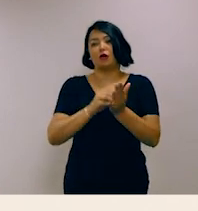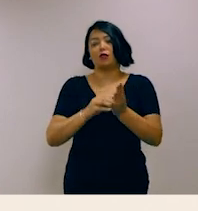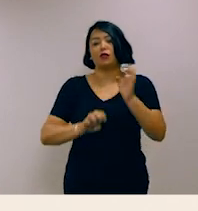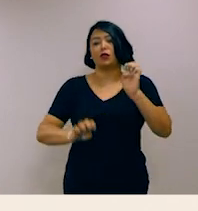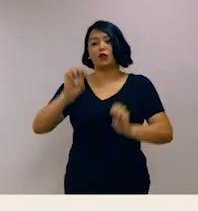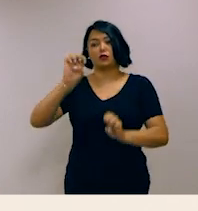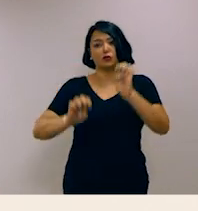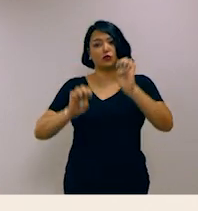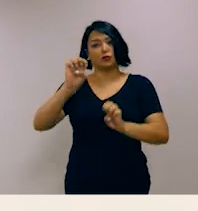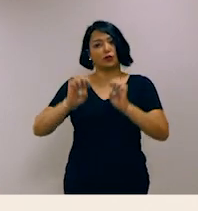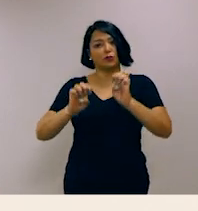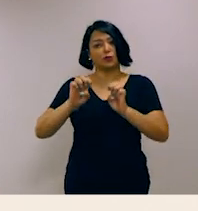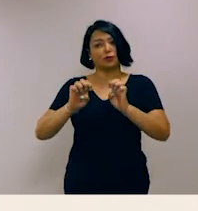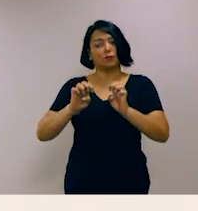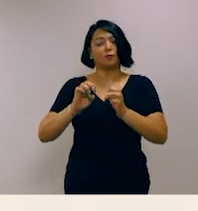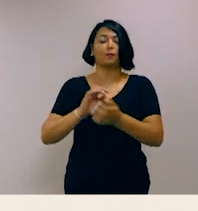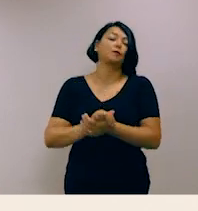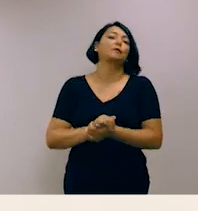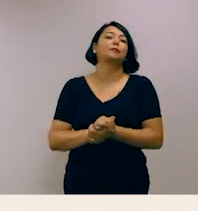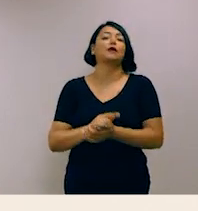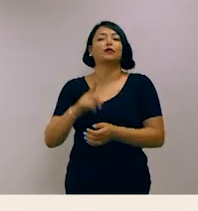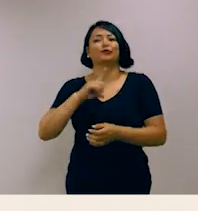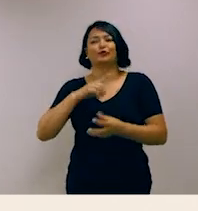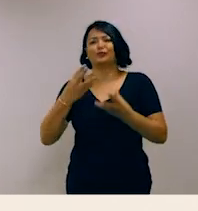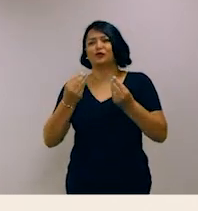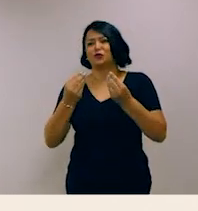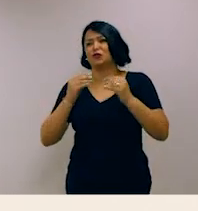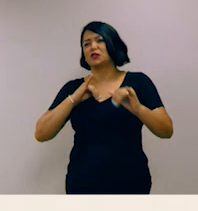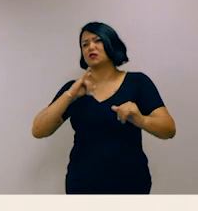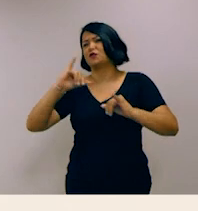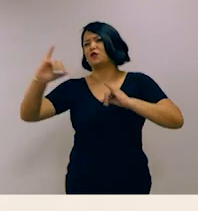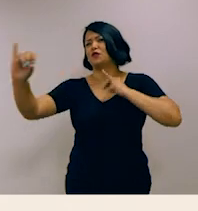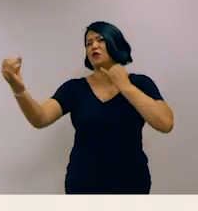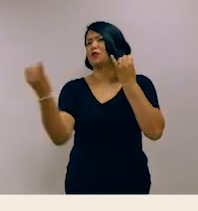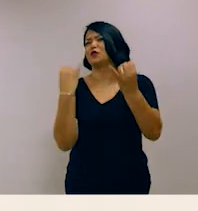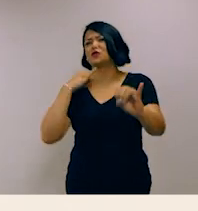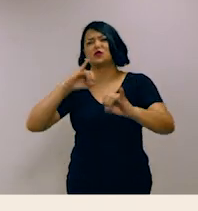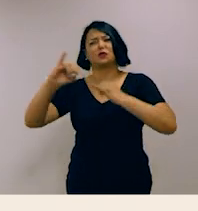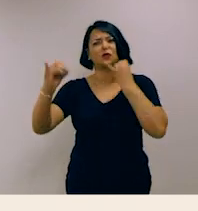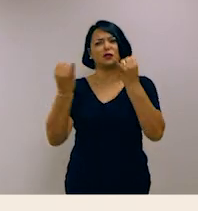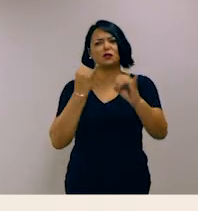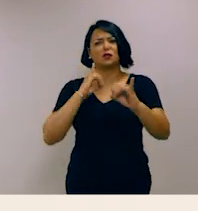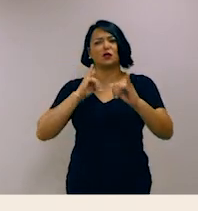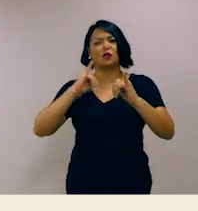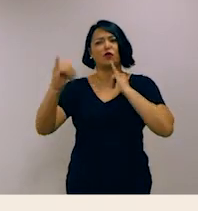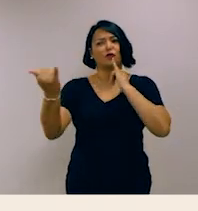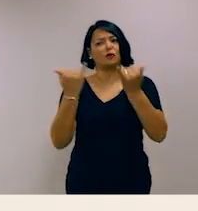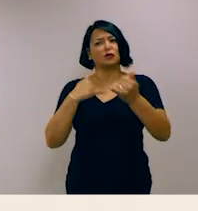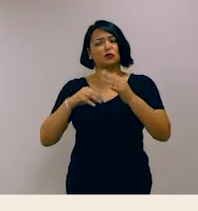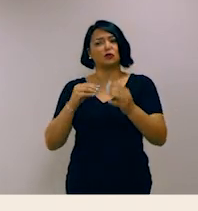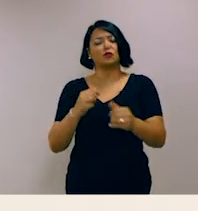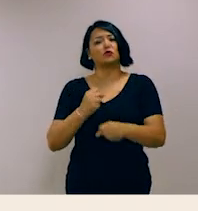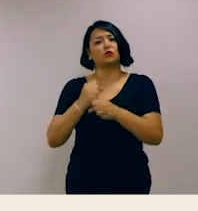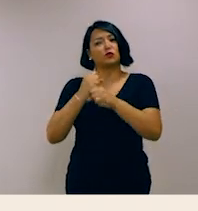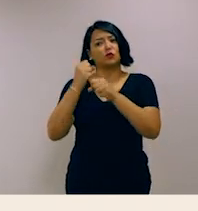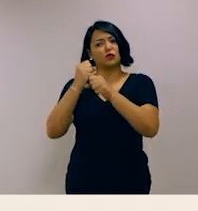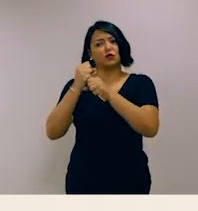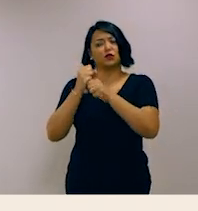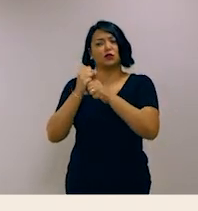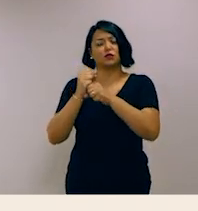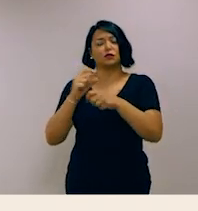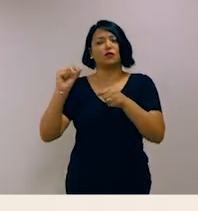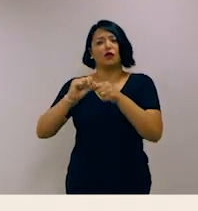And so we live in a data ecosystem. We have millions and millions of data